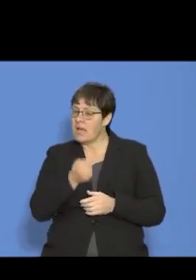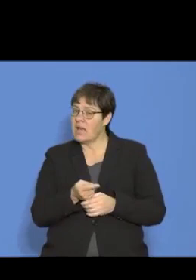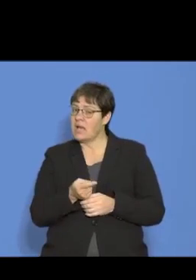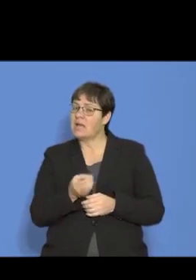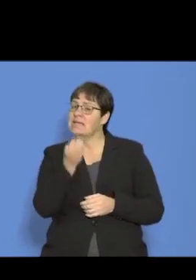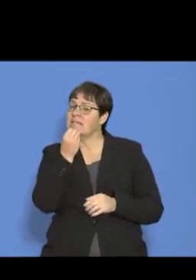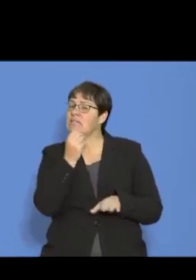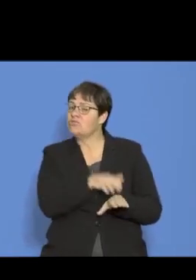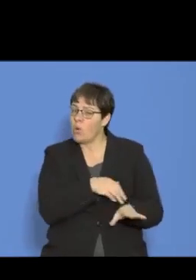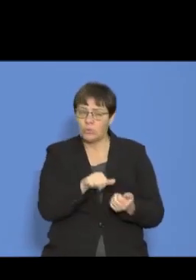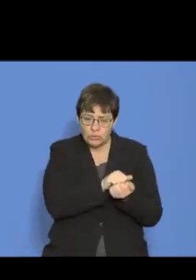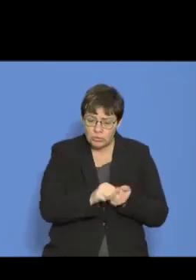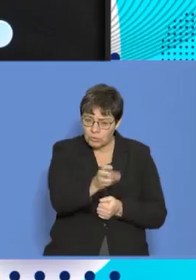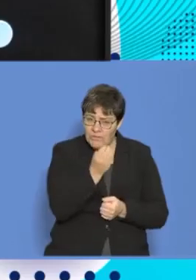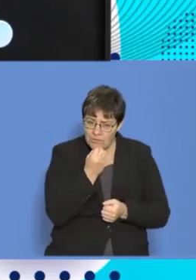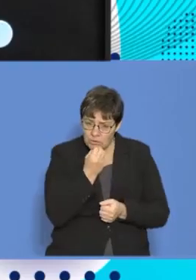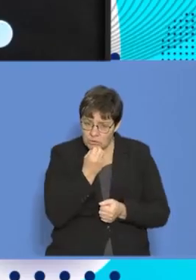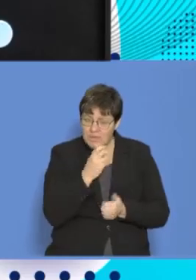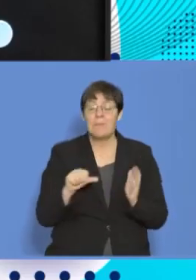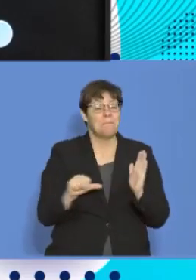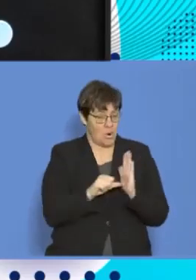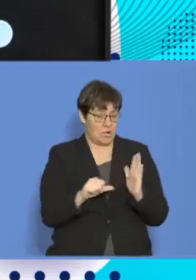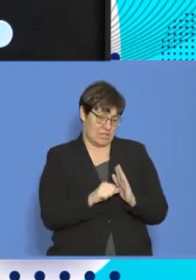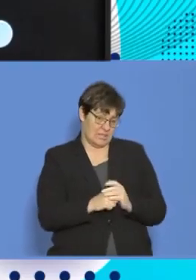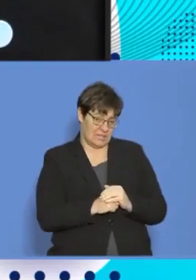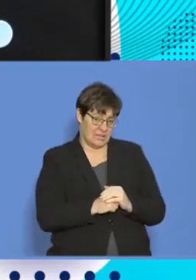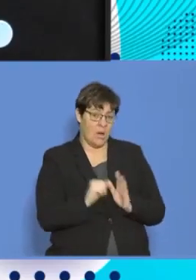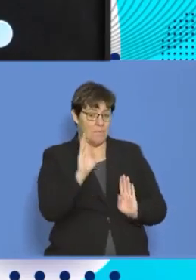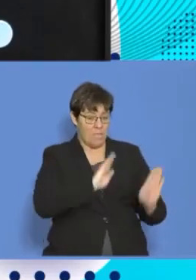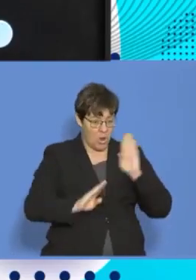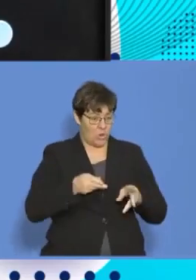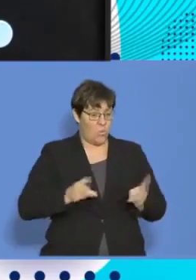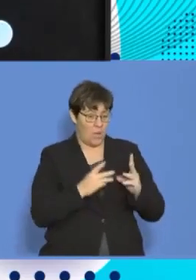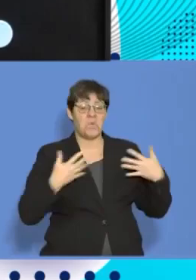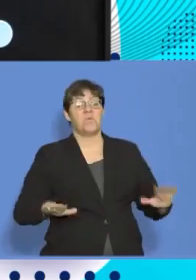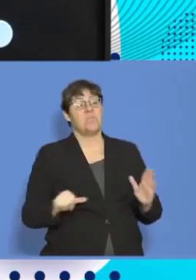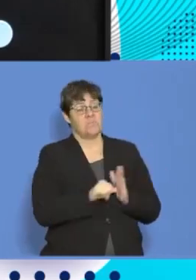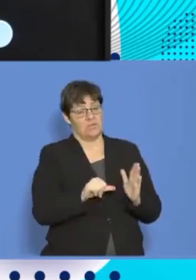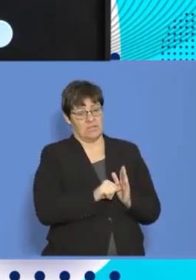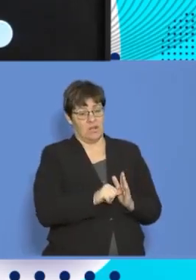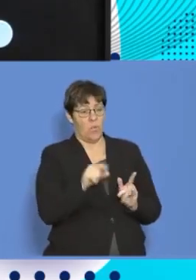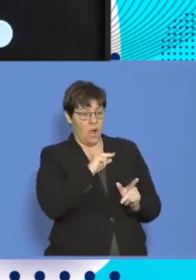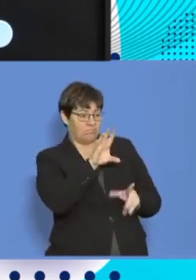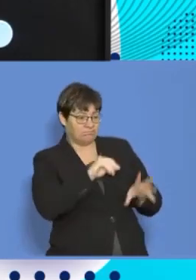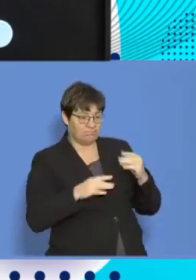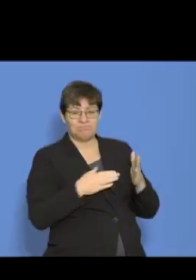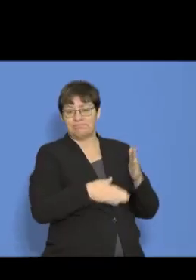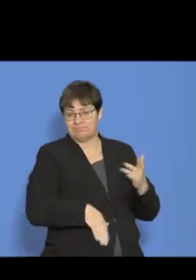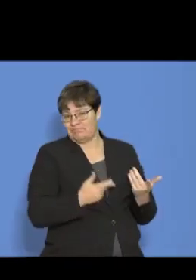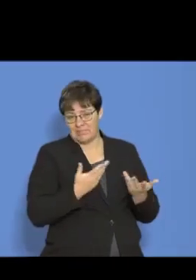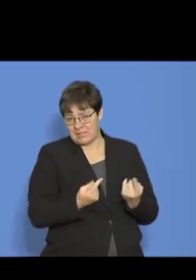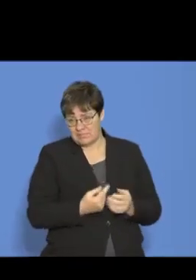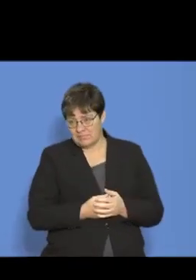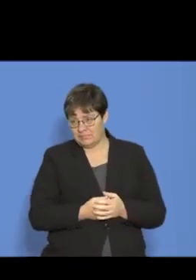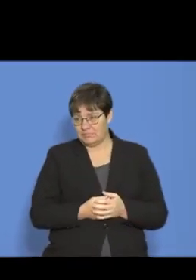you to eat slow and chew your food, there's a lot of significance in that from a biological perspective. So remember that fact.